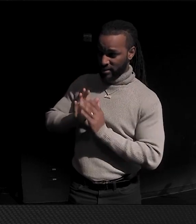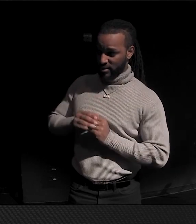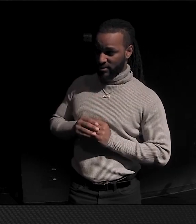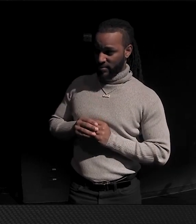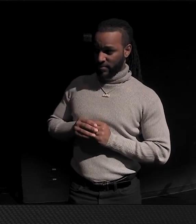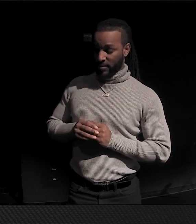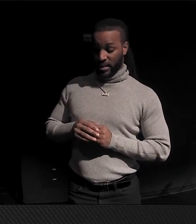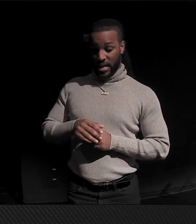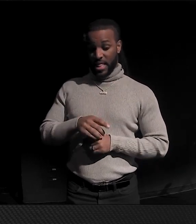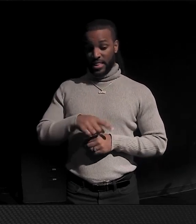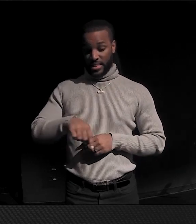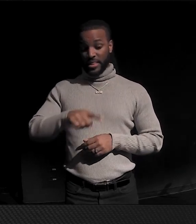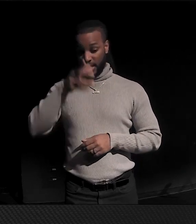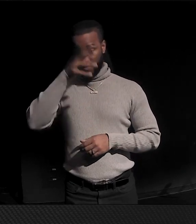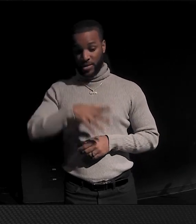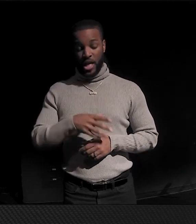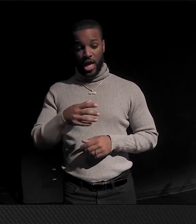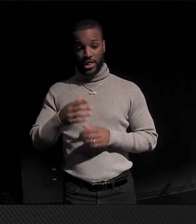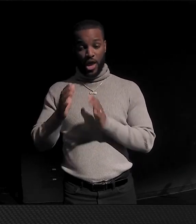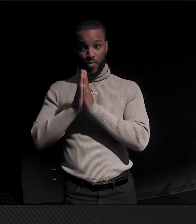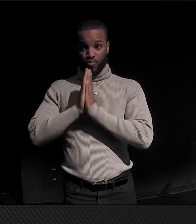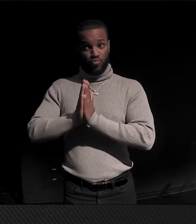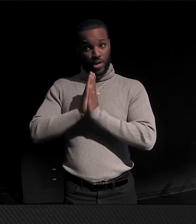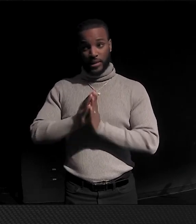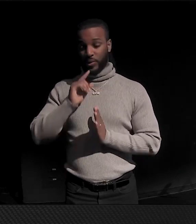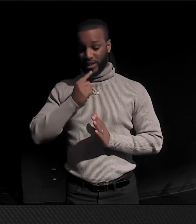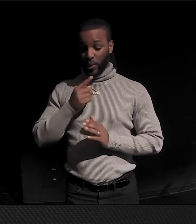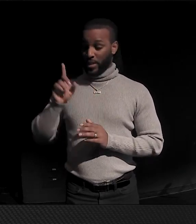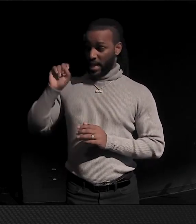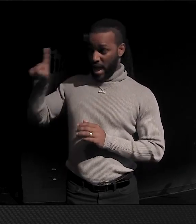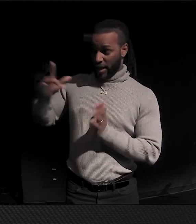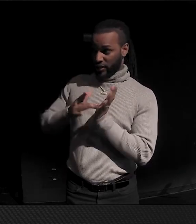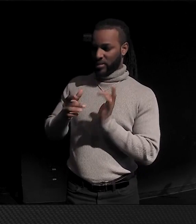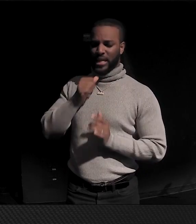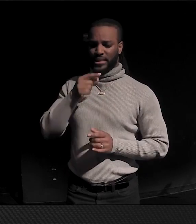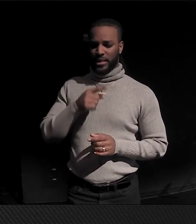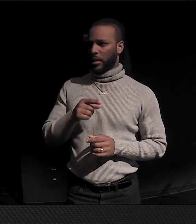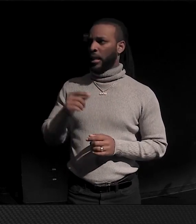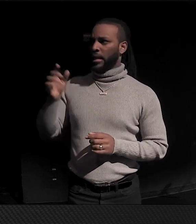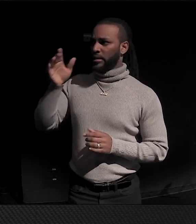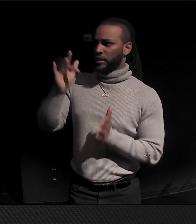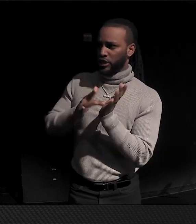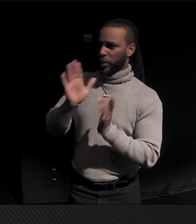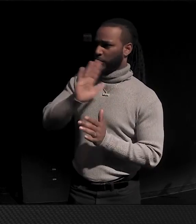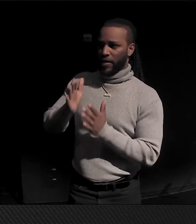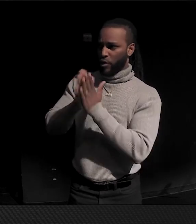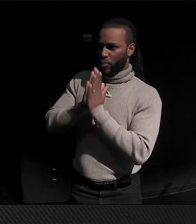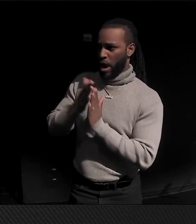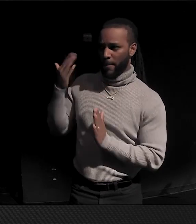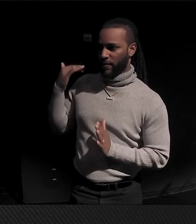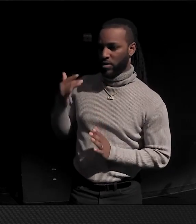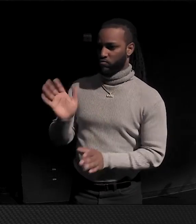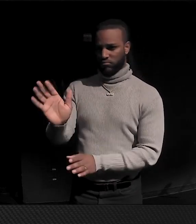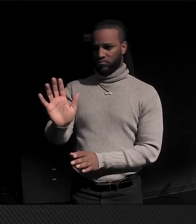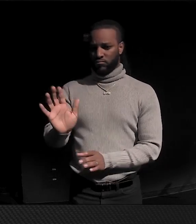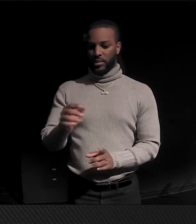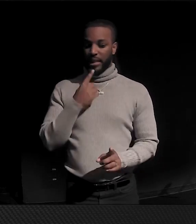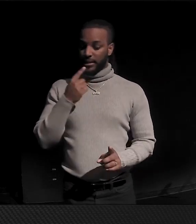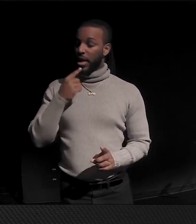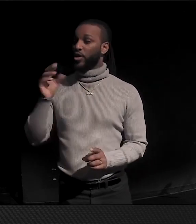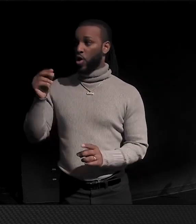these were men that prayed. They were Jews that prayed. So when they asked him that, it wasn't that they were saying, we've never prayed before. They were saying, we want to pray like